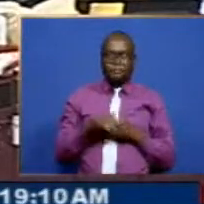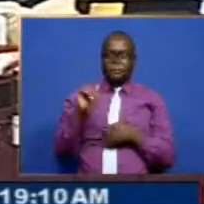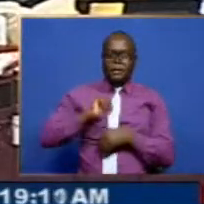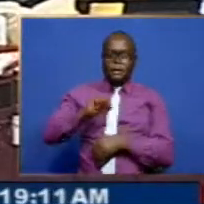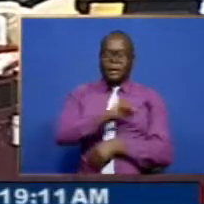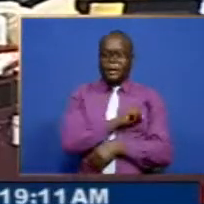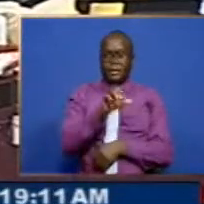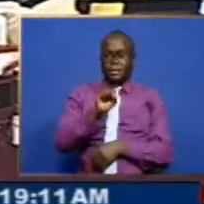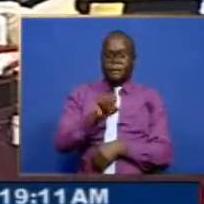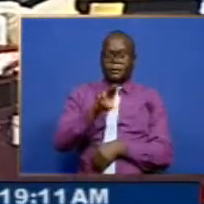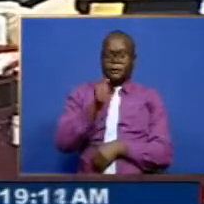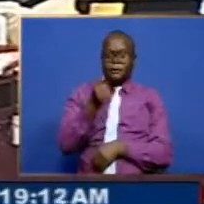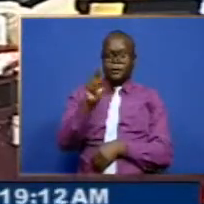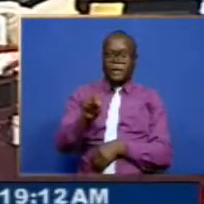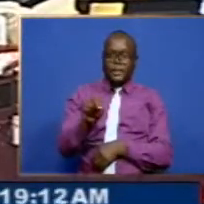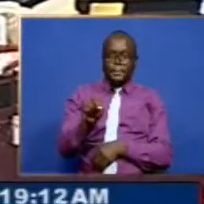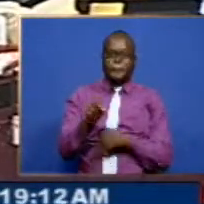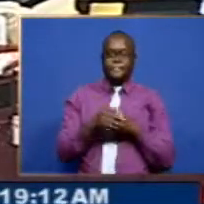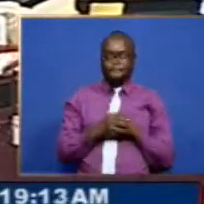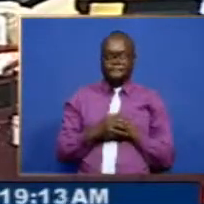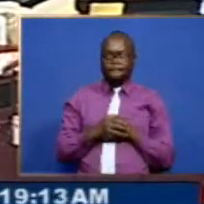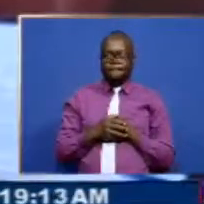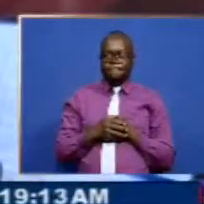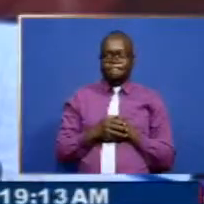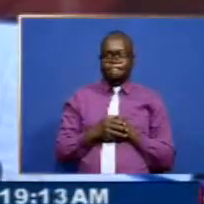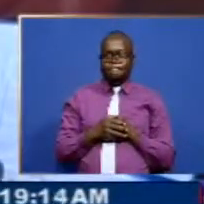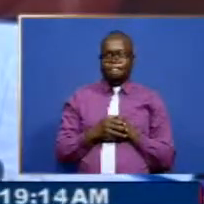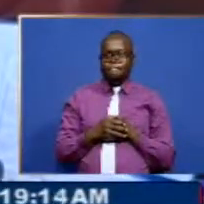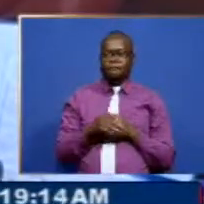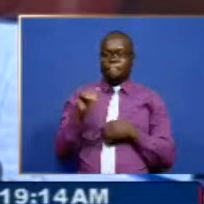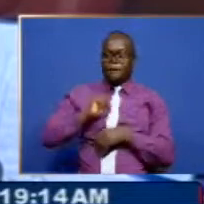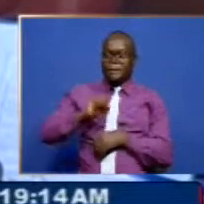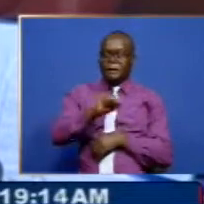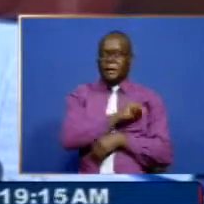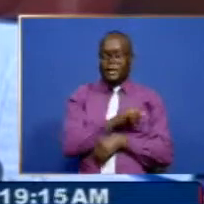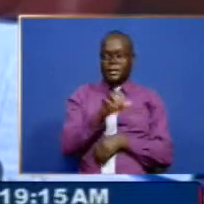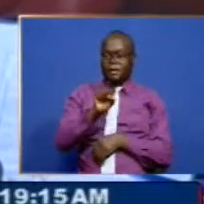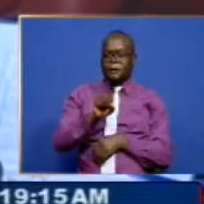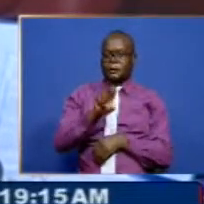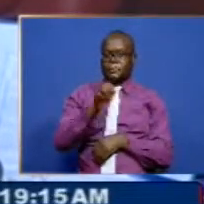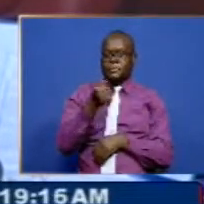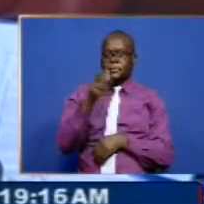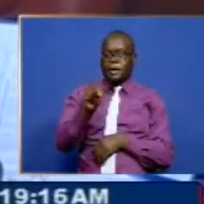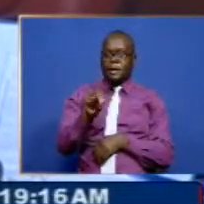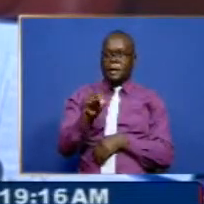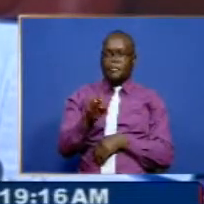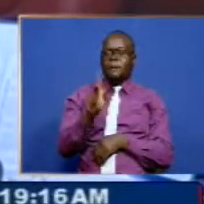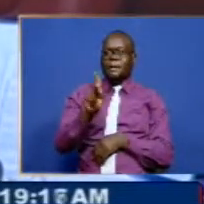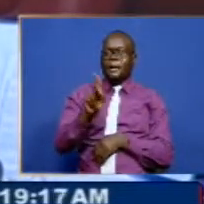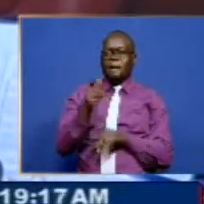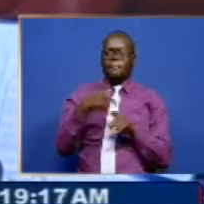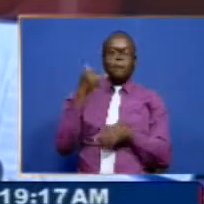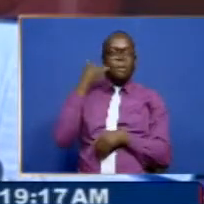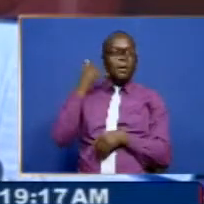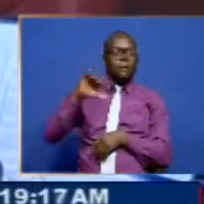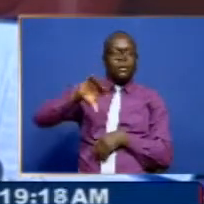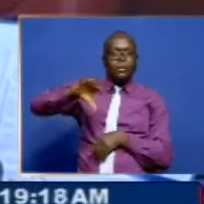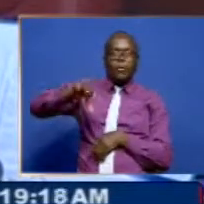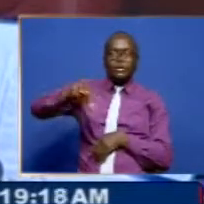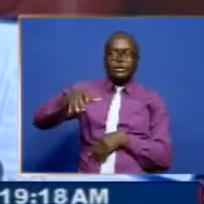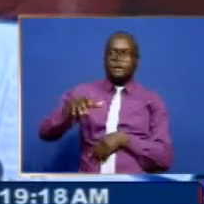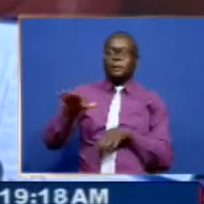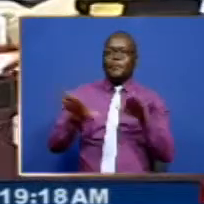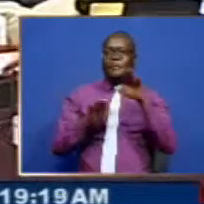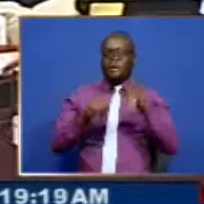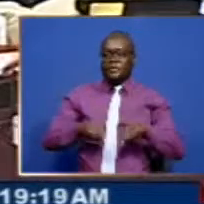Senator Susan? Good morning. I'm Senator Susan Kihika, Senator for Nakuru County and the Vice Chairperson